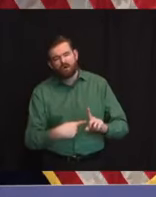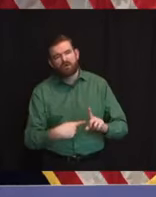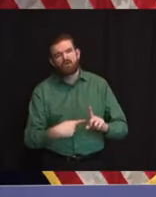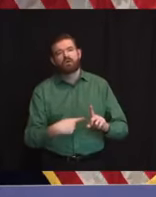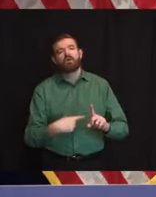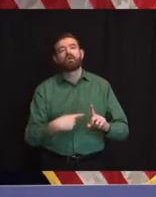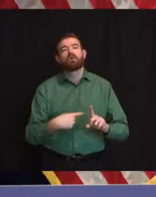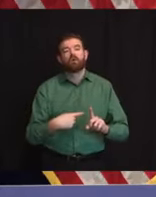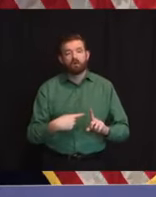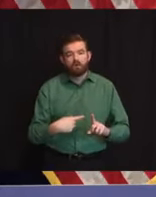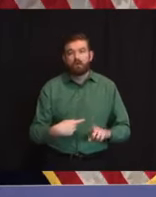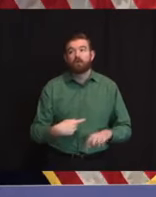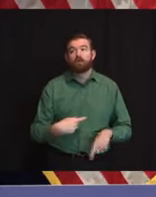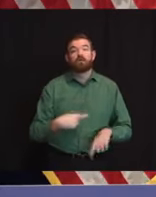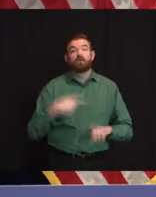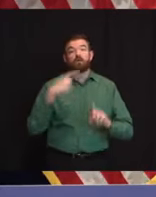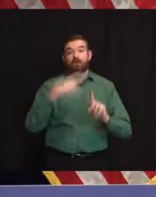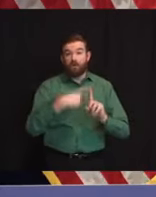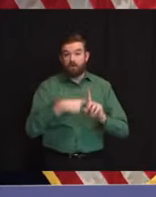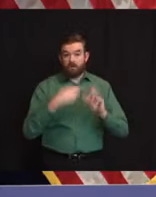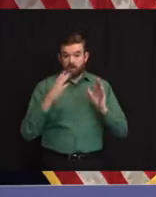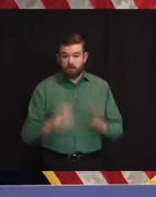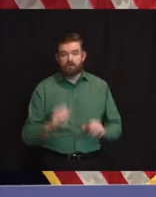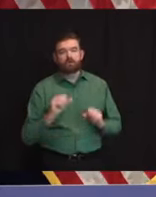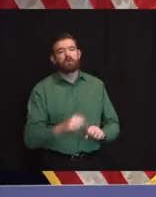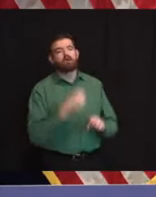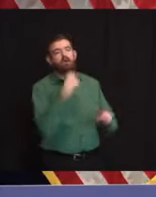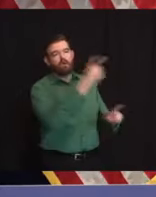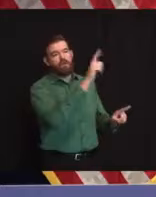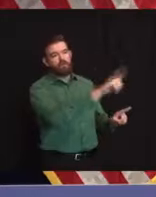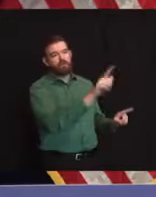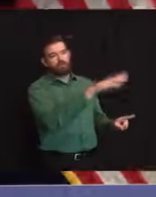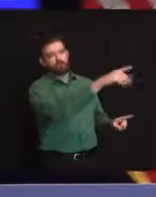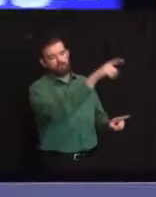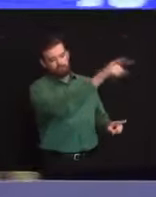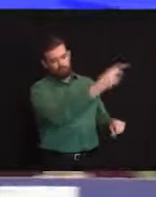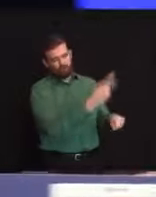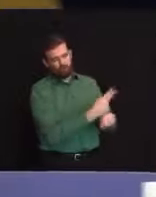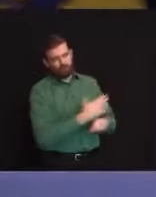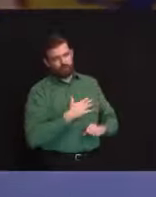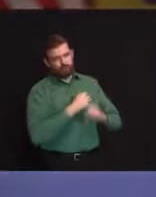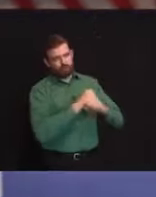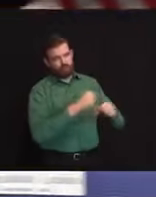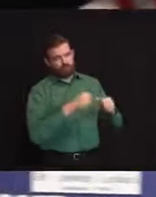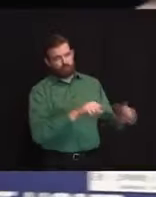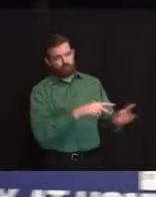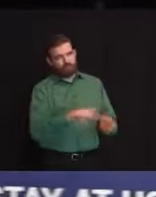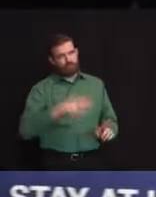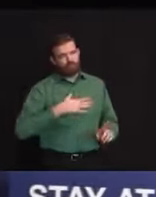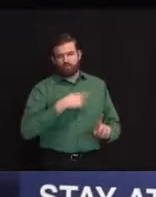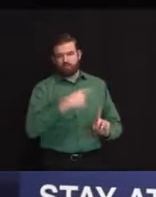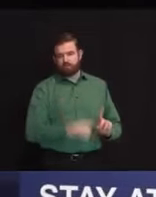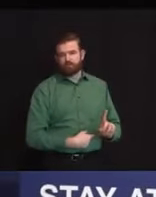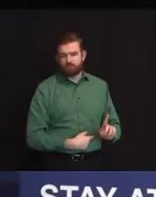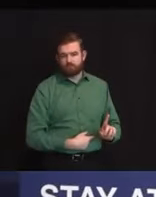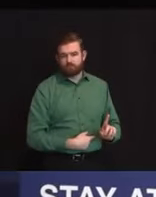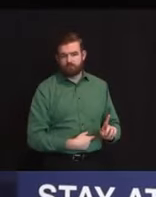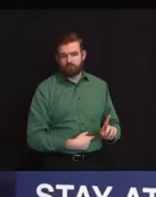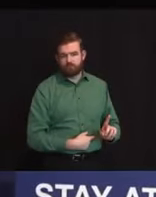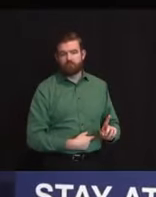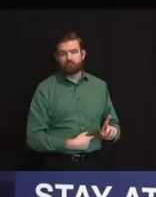Do you all mind hitting antibody, Ed? Do you mind? Sure. When you're looking for